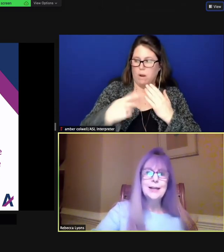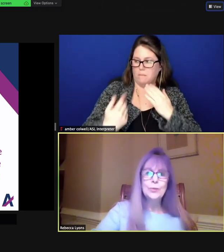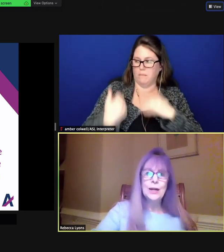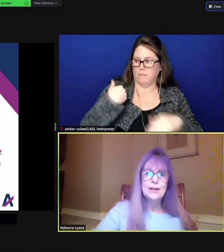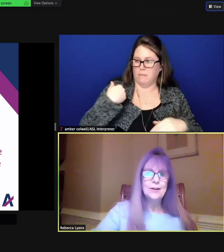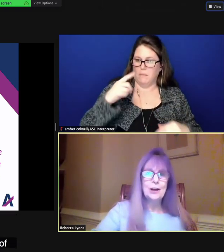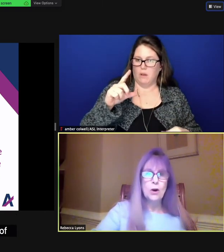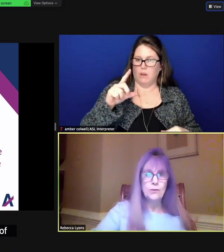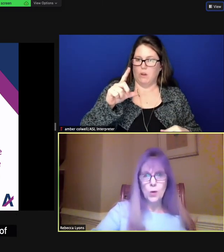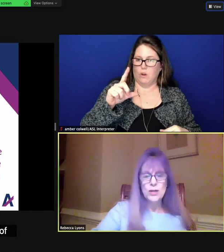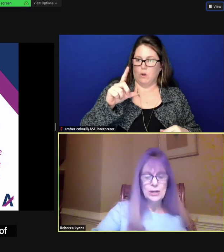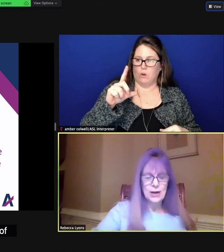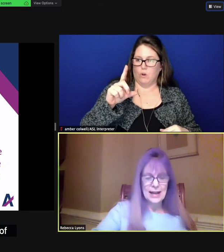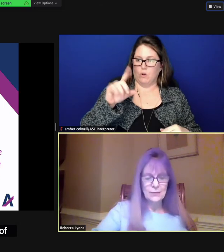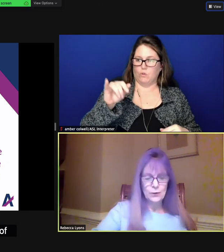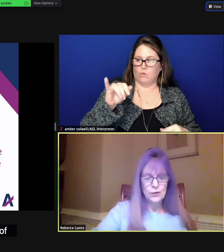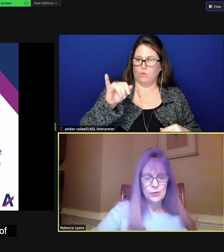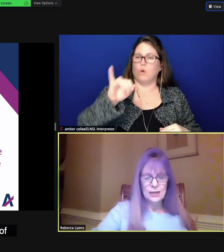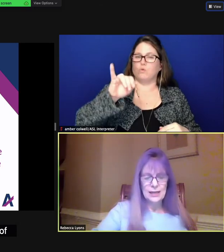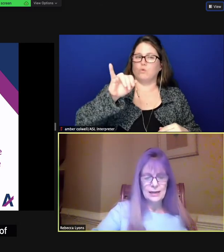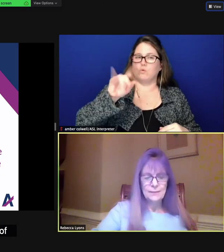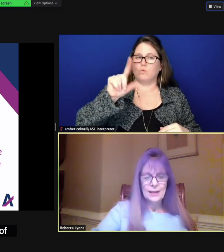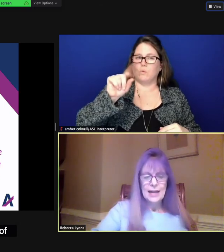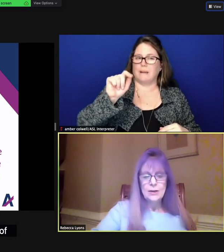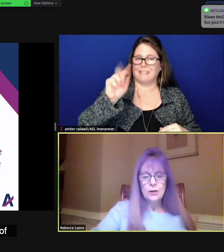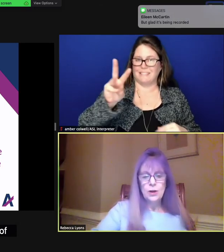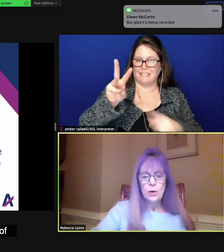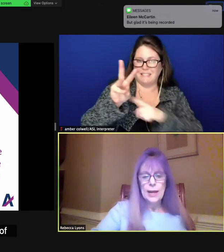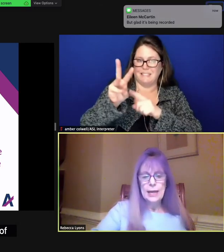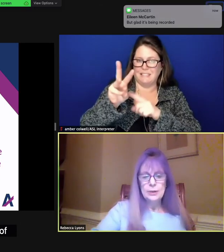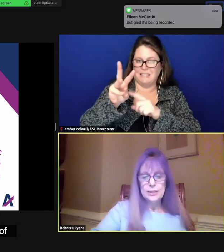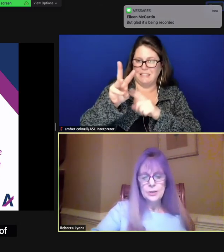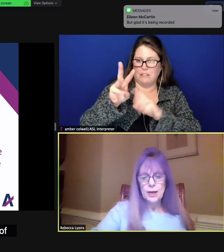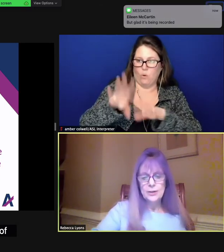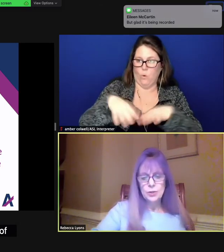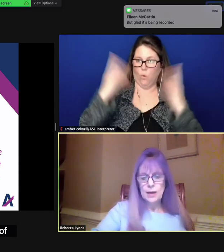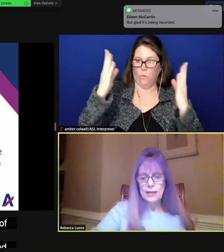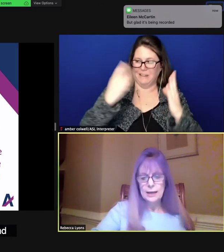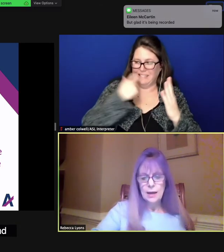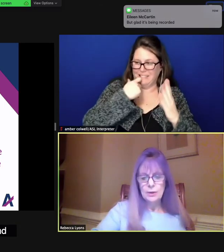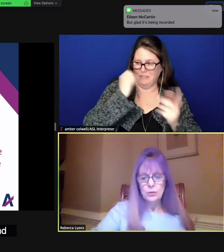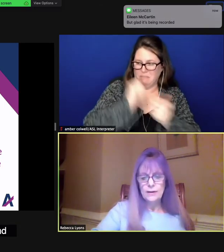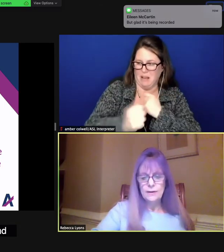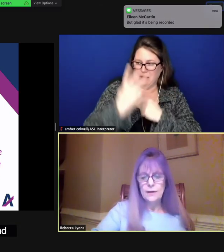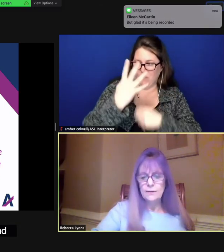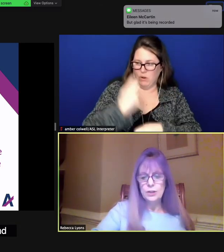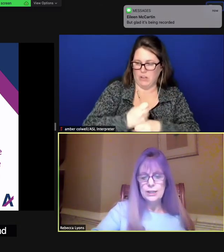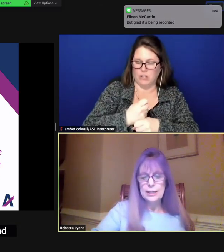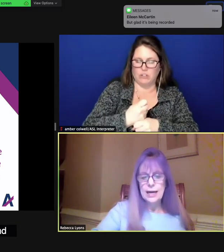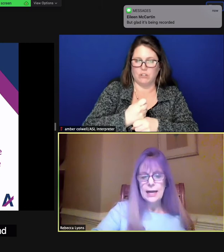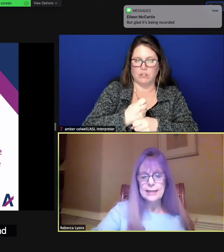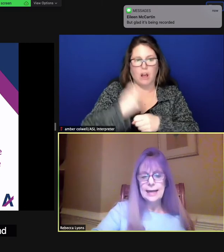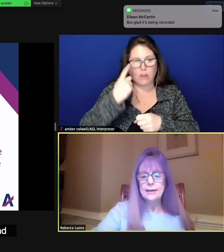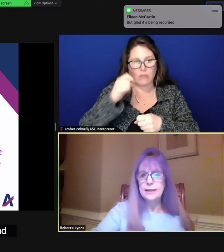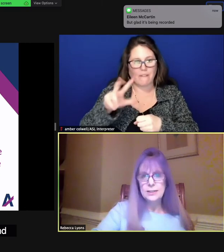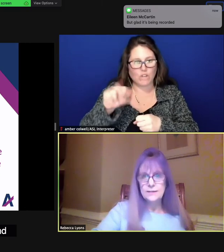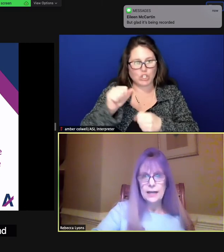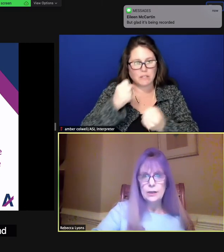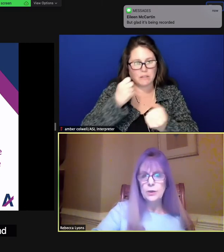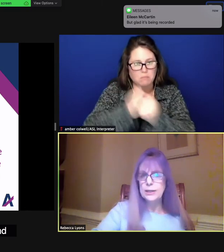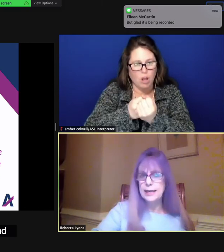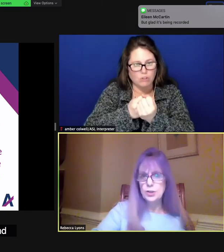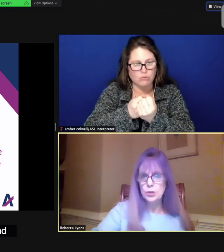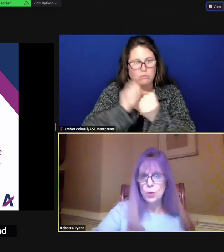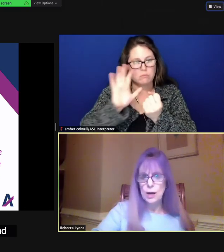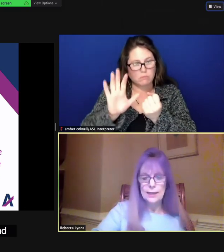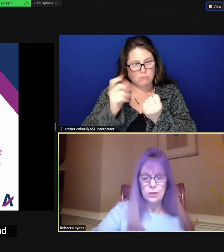just celebrated our 4-year anniversary. And although ABLE is sponsored by the Commonwealth of Virginia, again, it's